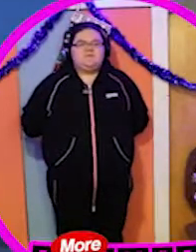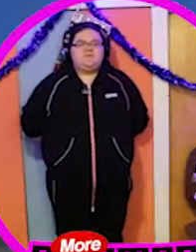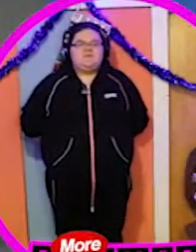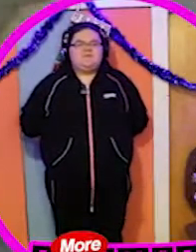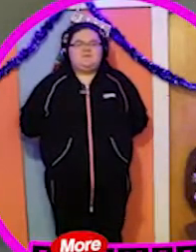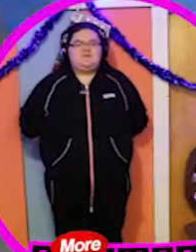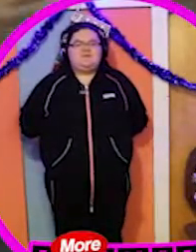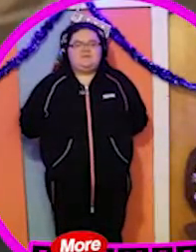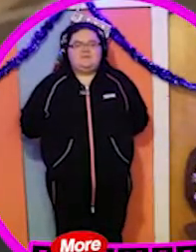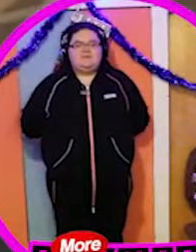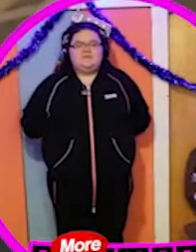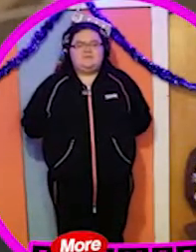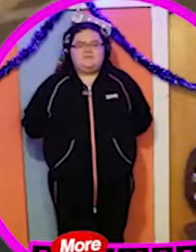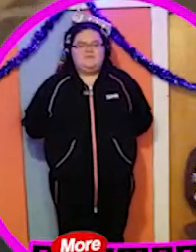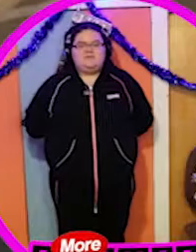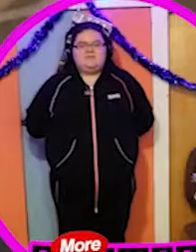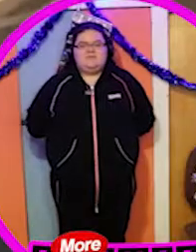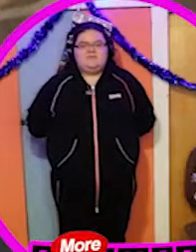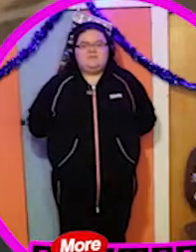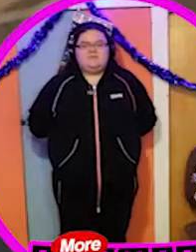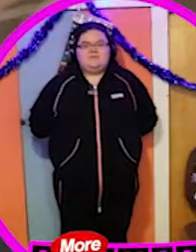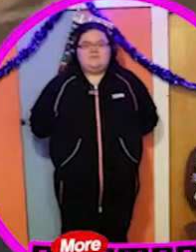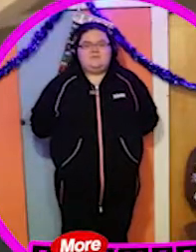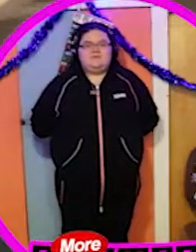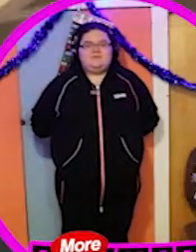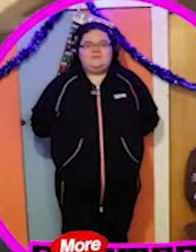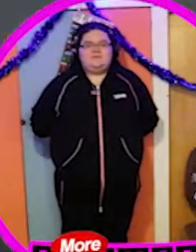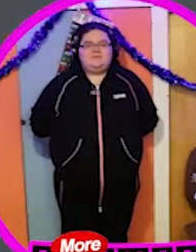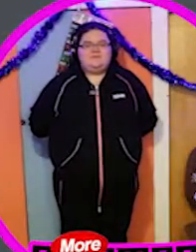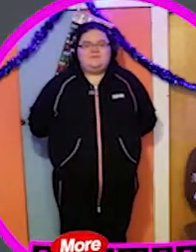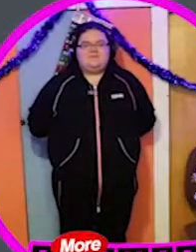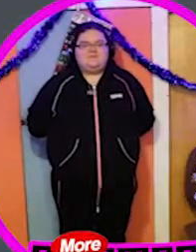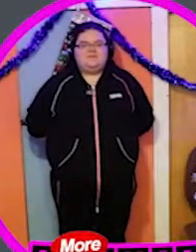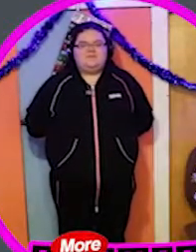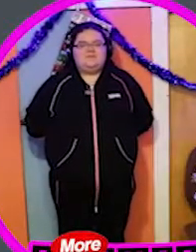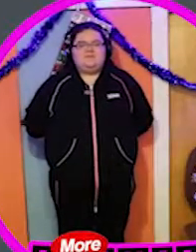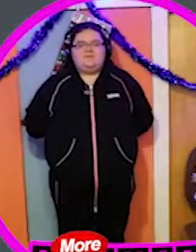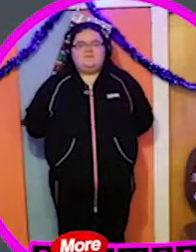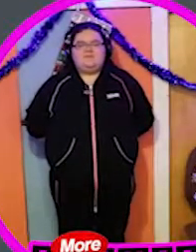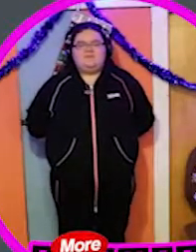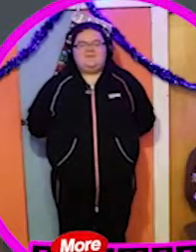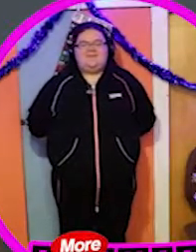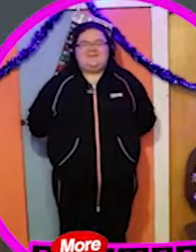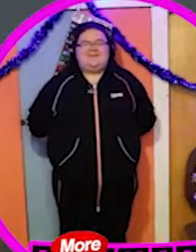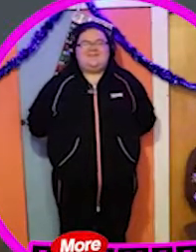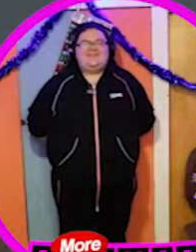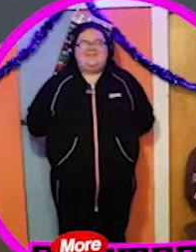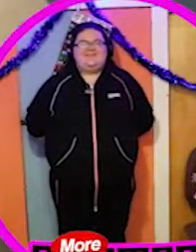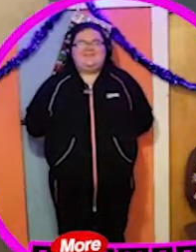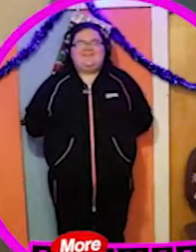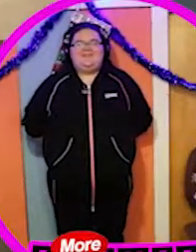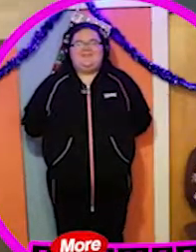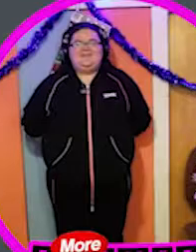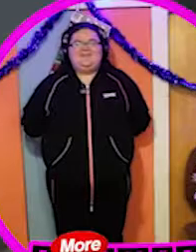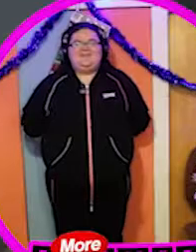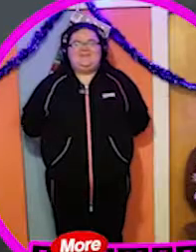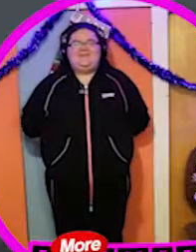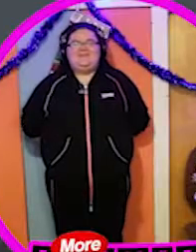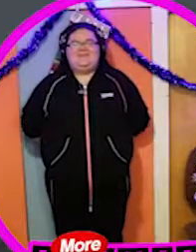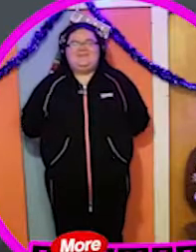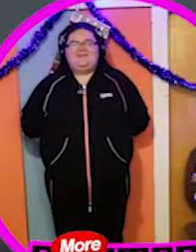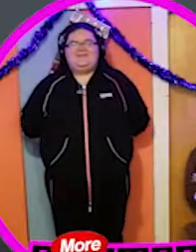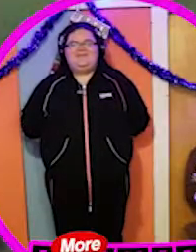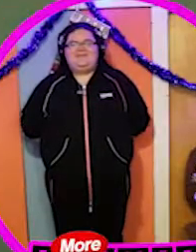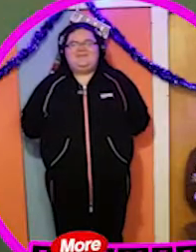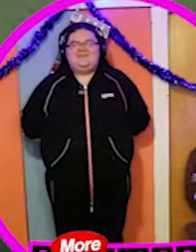train. I'm watching it happen over there. It's just happening in that container. Yeah, we're good. There's still so much time. Oh, motherfucker blew